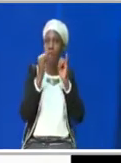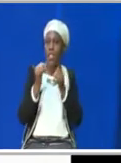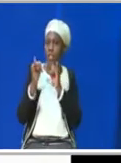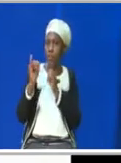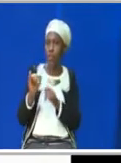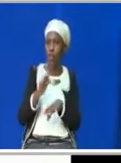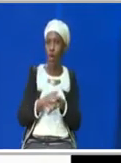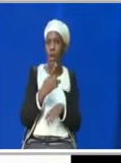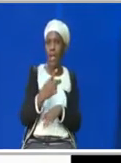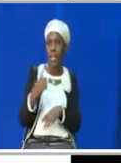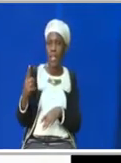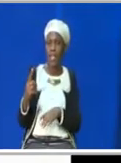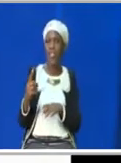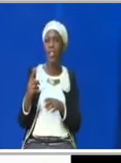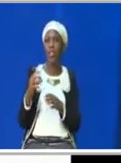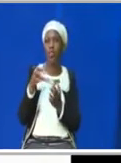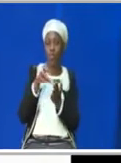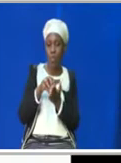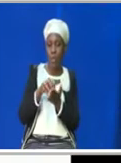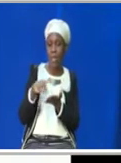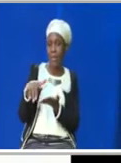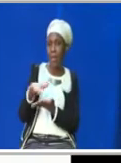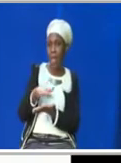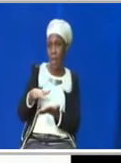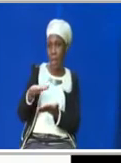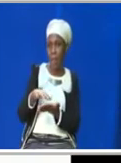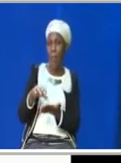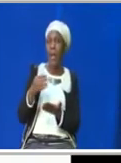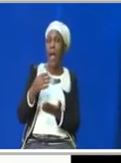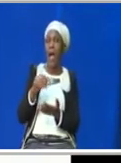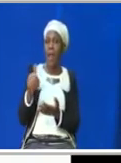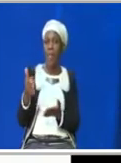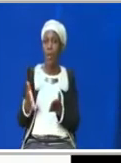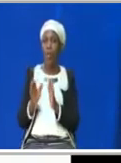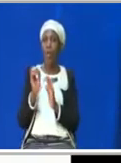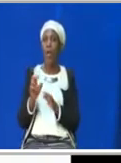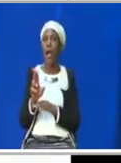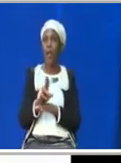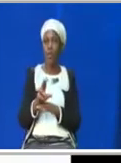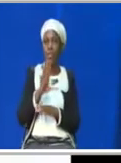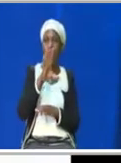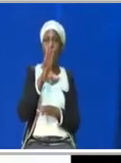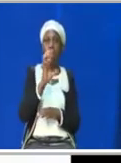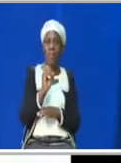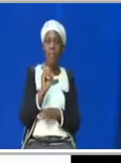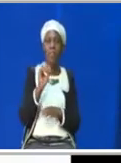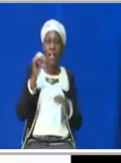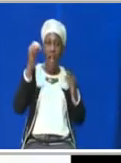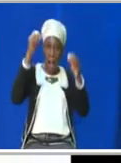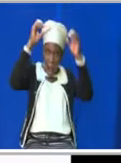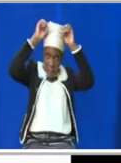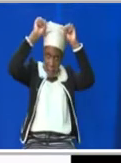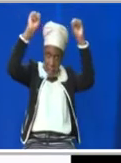square kilometer. The other word that we use in population is dispersion. So